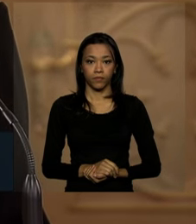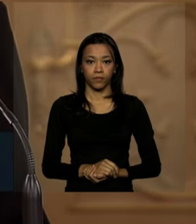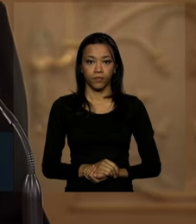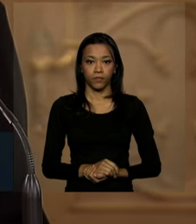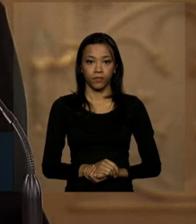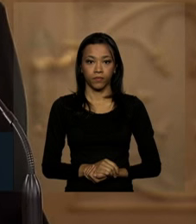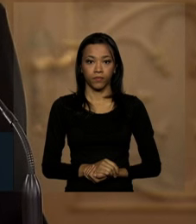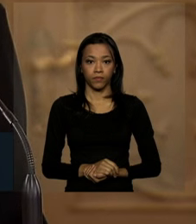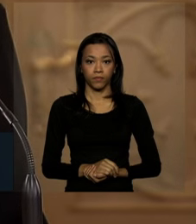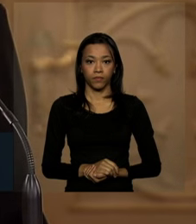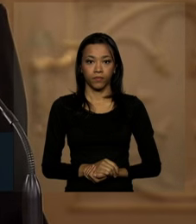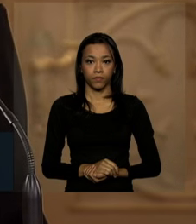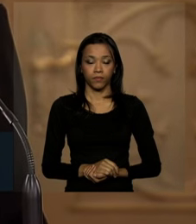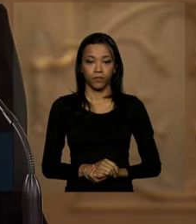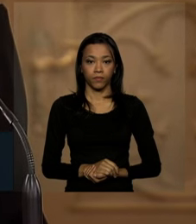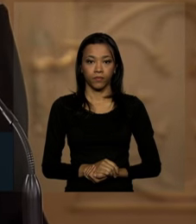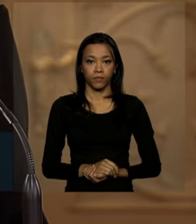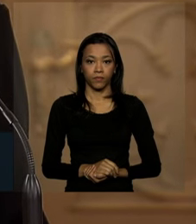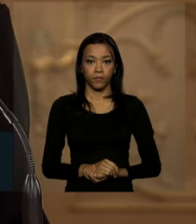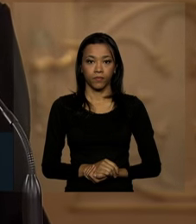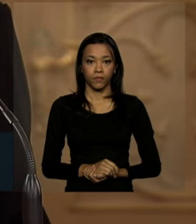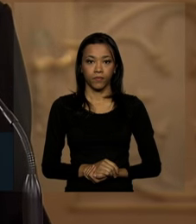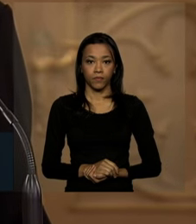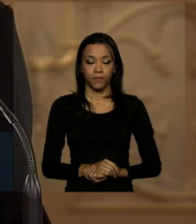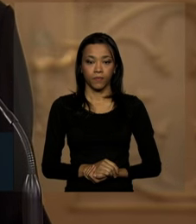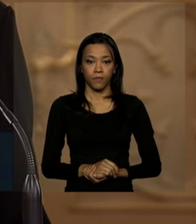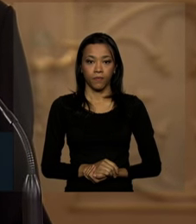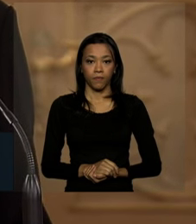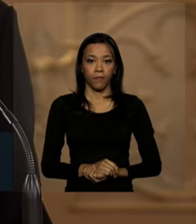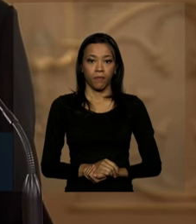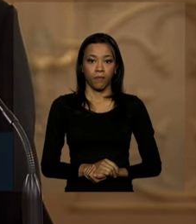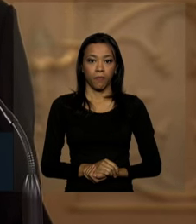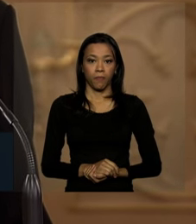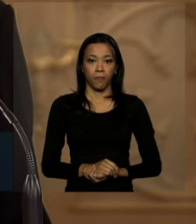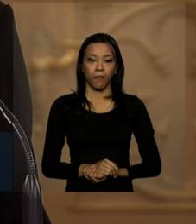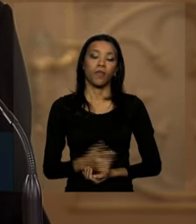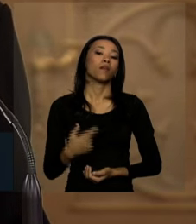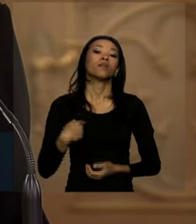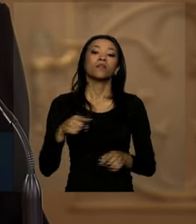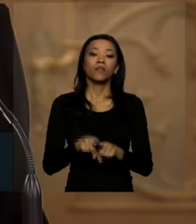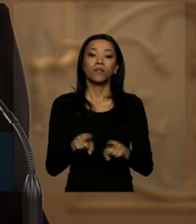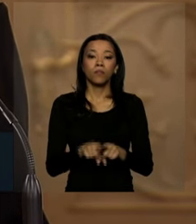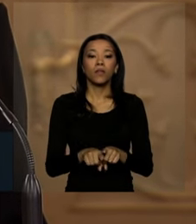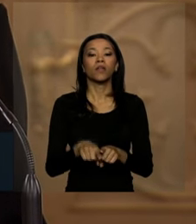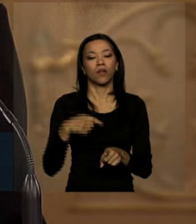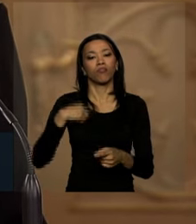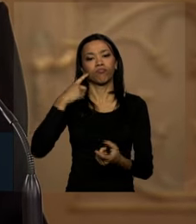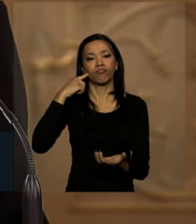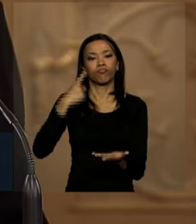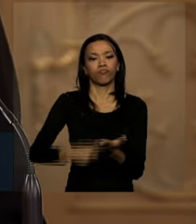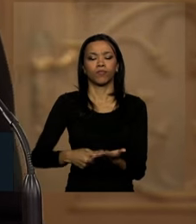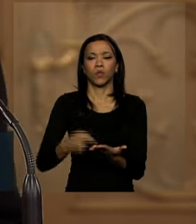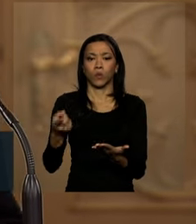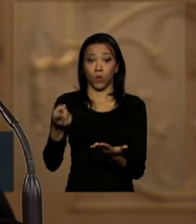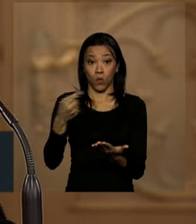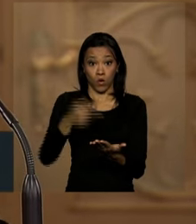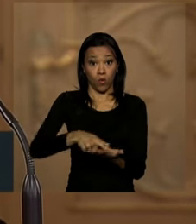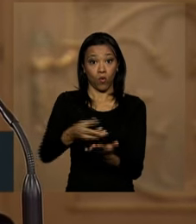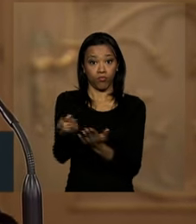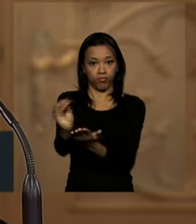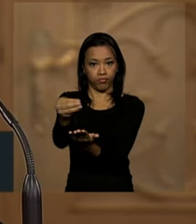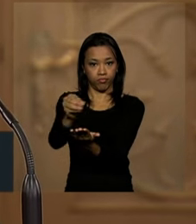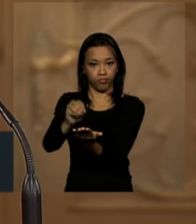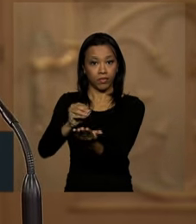permanent seat at the UN Security Council once reformed. Reafirmamos o compromisso com a Agenda